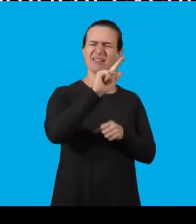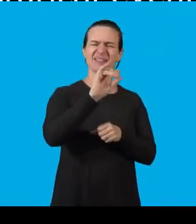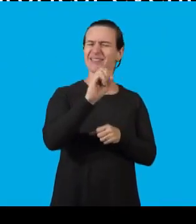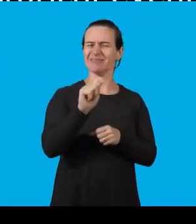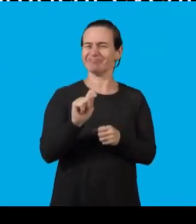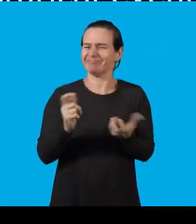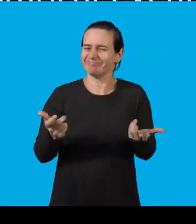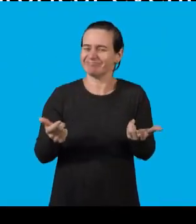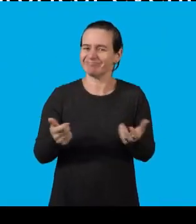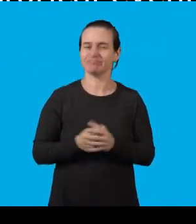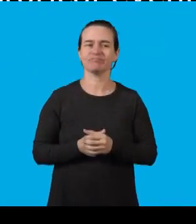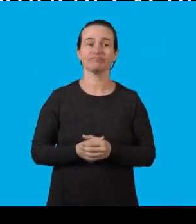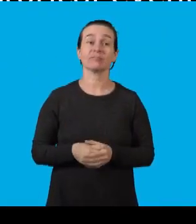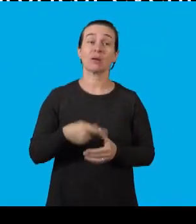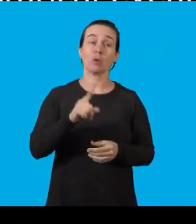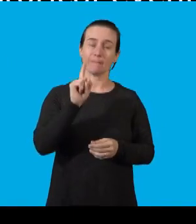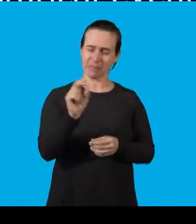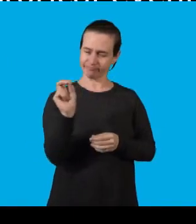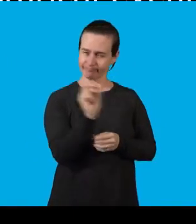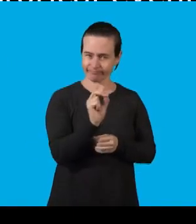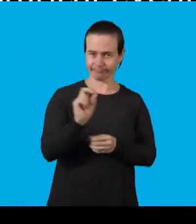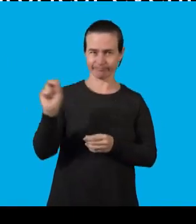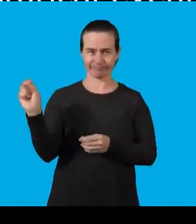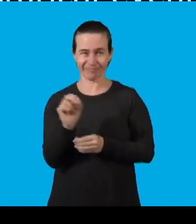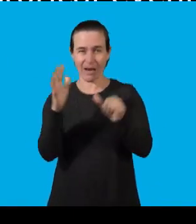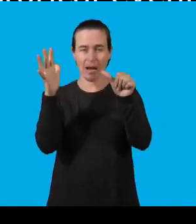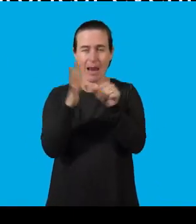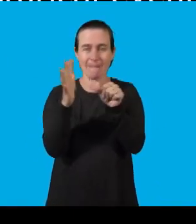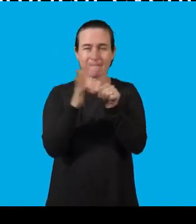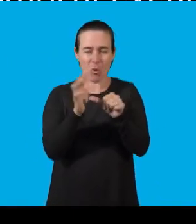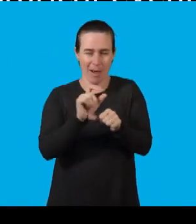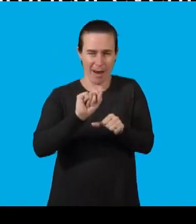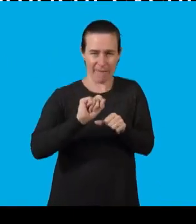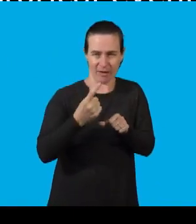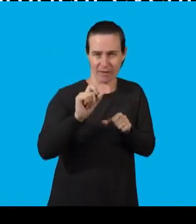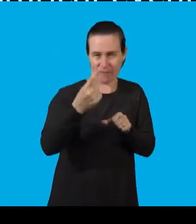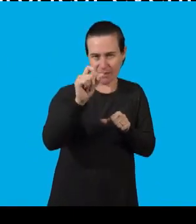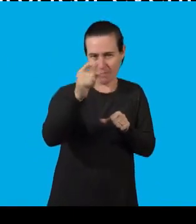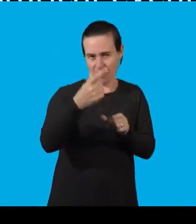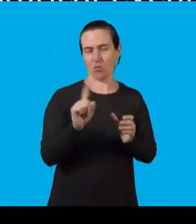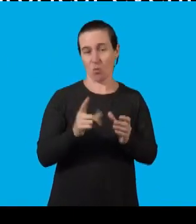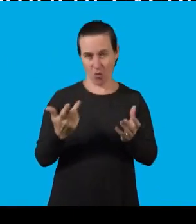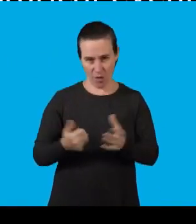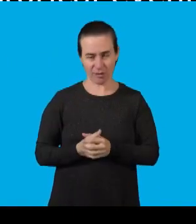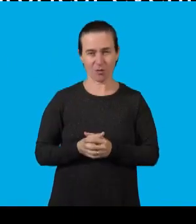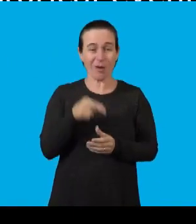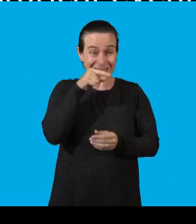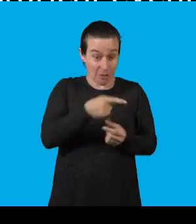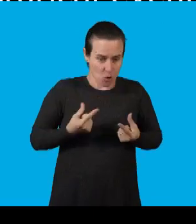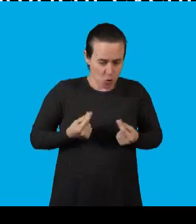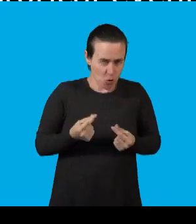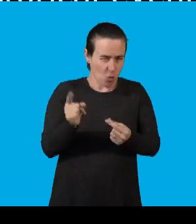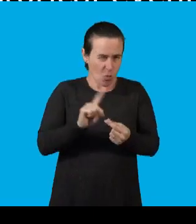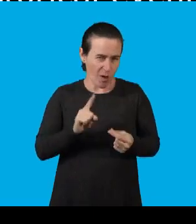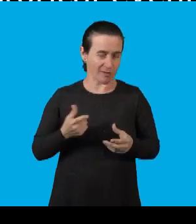underline or highlight, do whatever you're comfortable with, the key events. So I'm going to circle that, key events